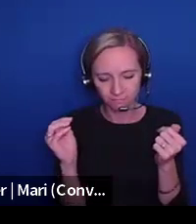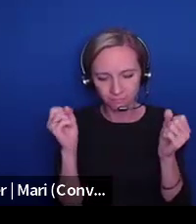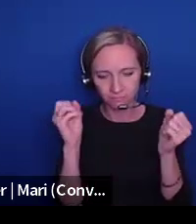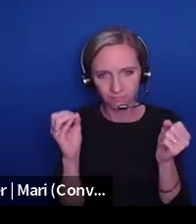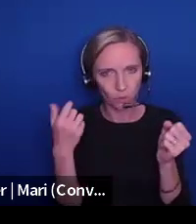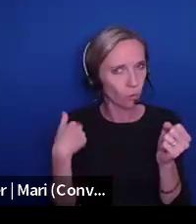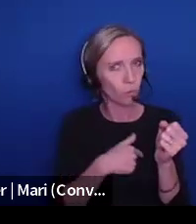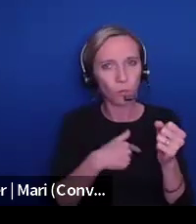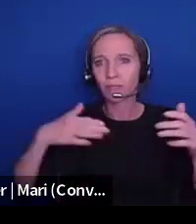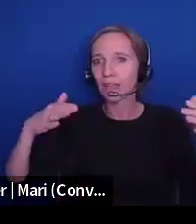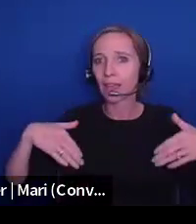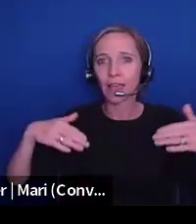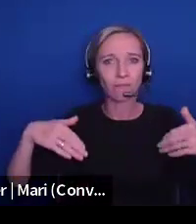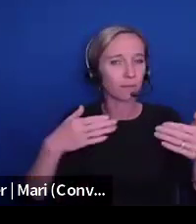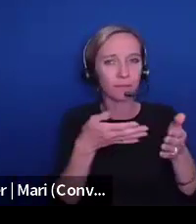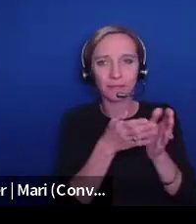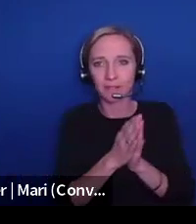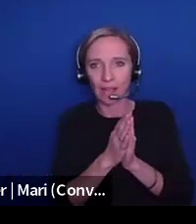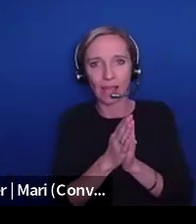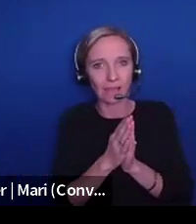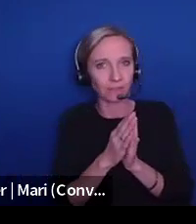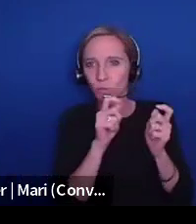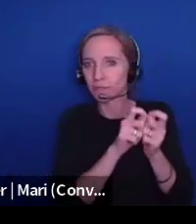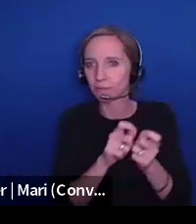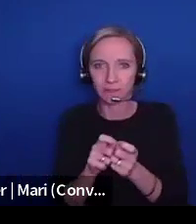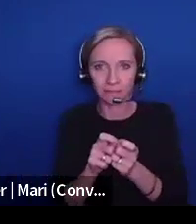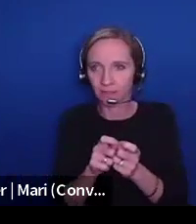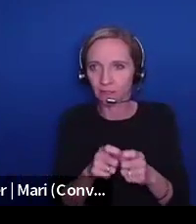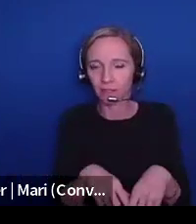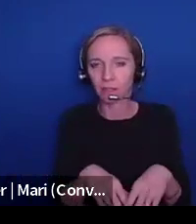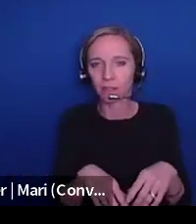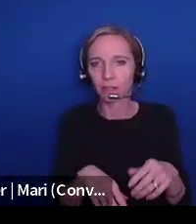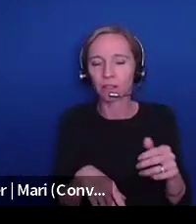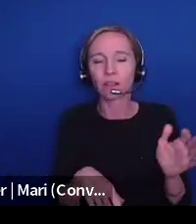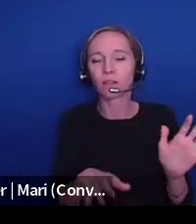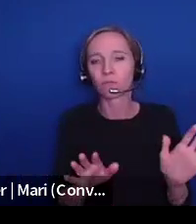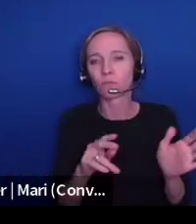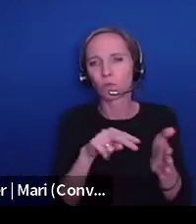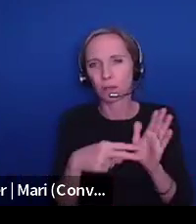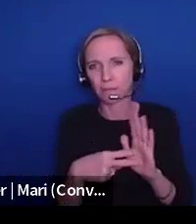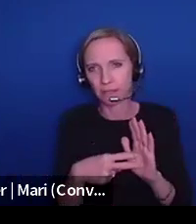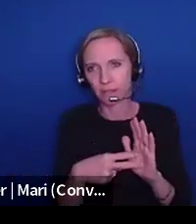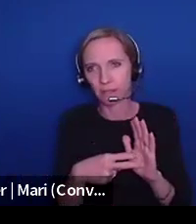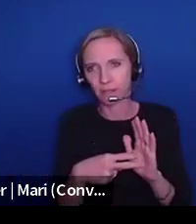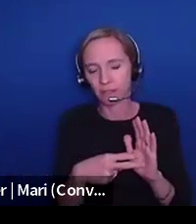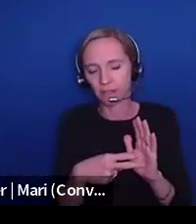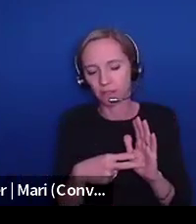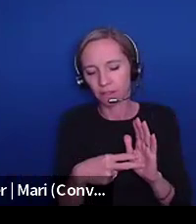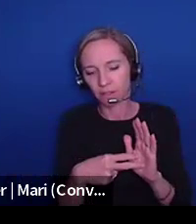So we have not been asked to be specific. So all that I'm saying now, it's coming